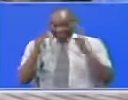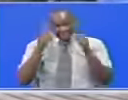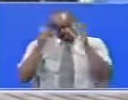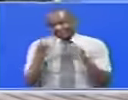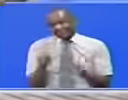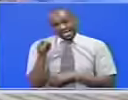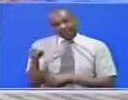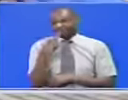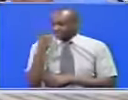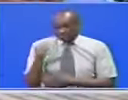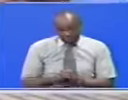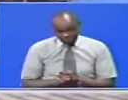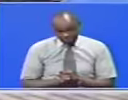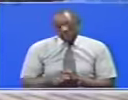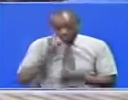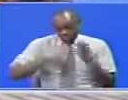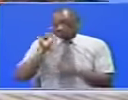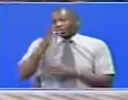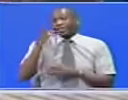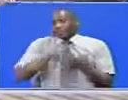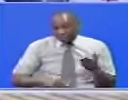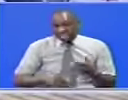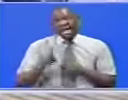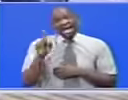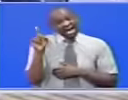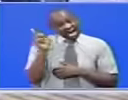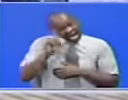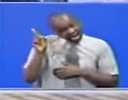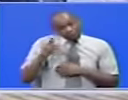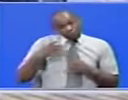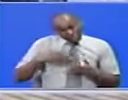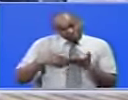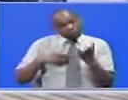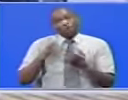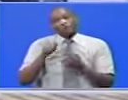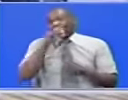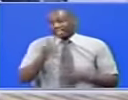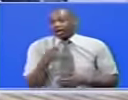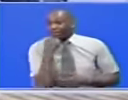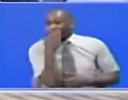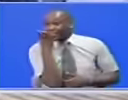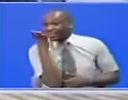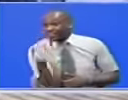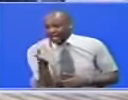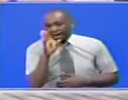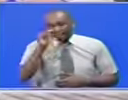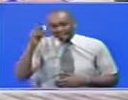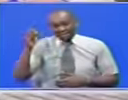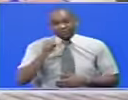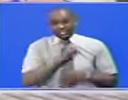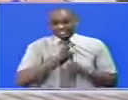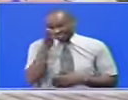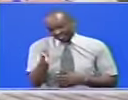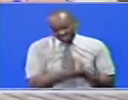supporting the opposition NASA. What we saw is that KANU officials led by Gideon Moi, who is the Baringo Senator and